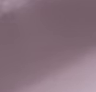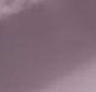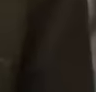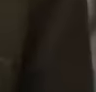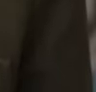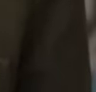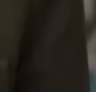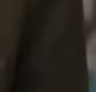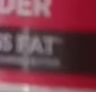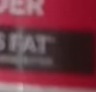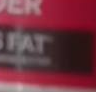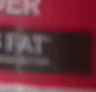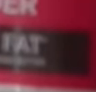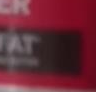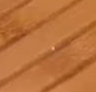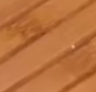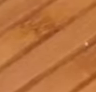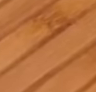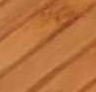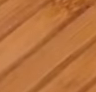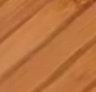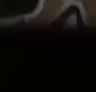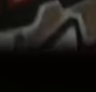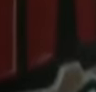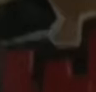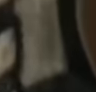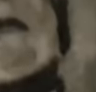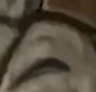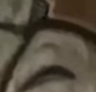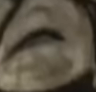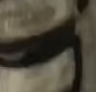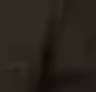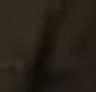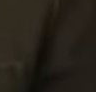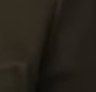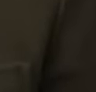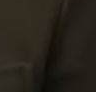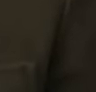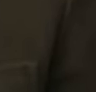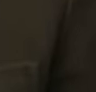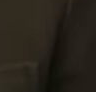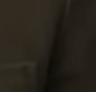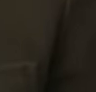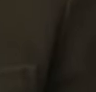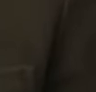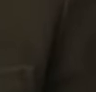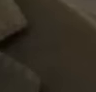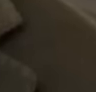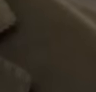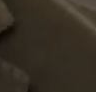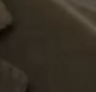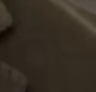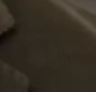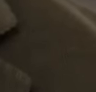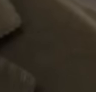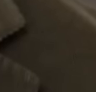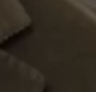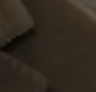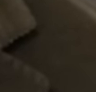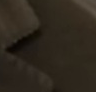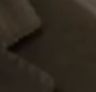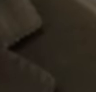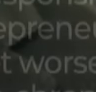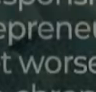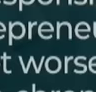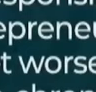to shift this paradigm of proper eating, proper dieting, and proper fitness. So our motto is eat well, be well, and let your food